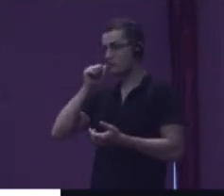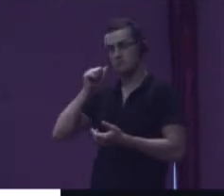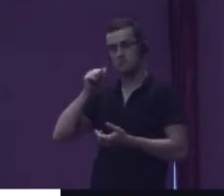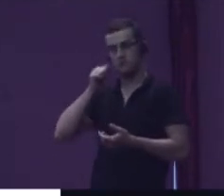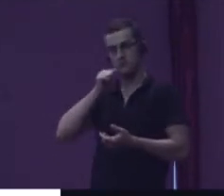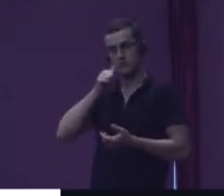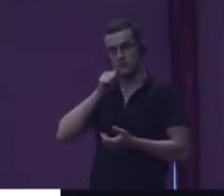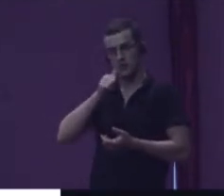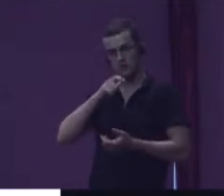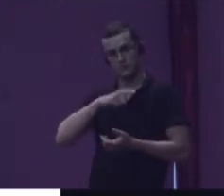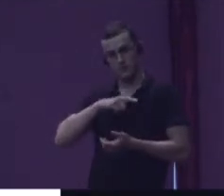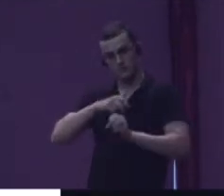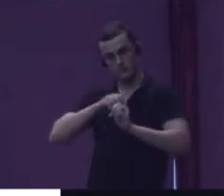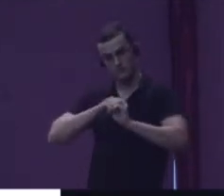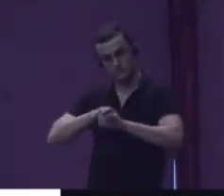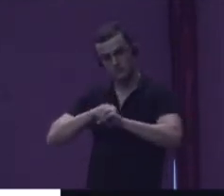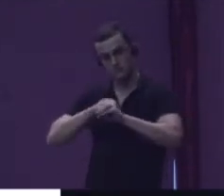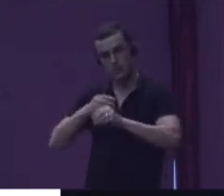thoroughly.